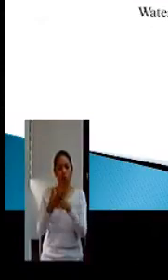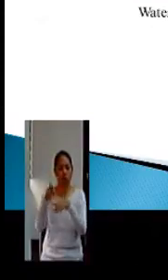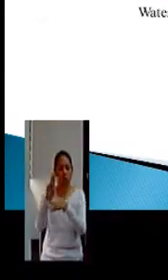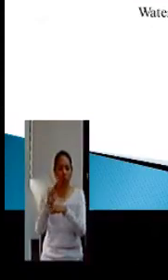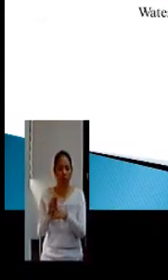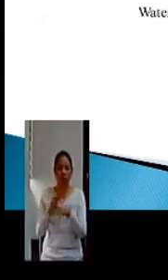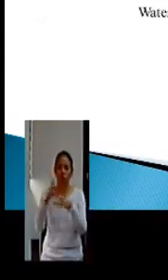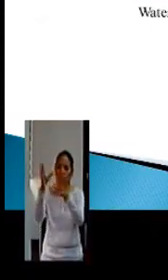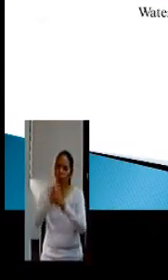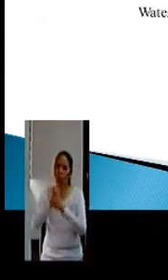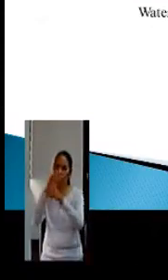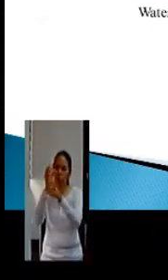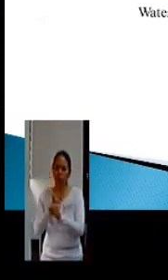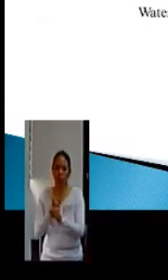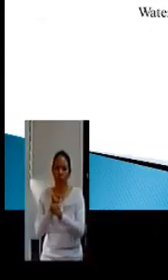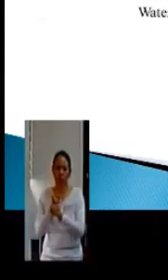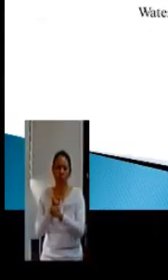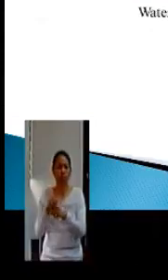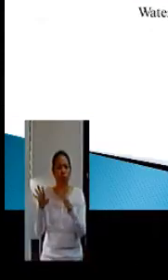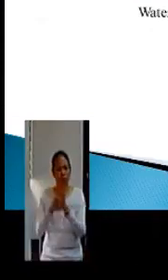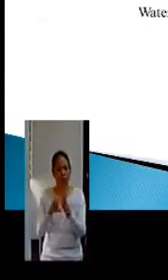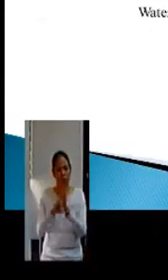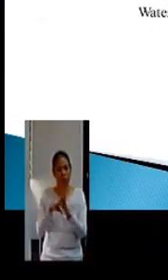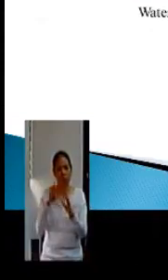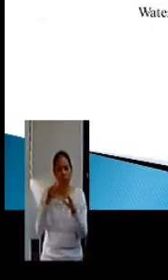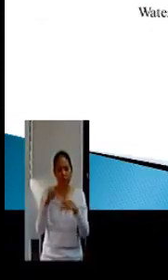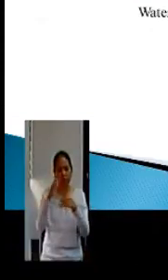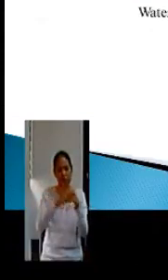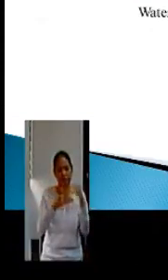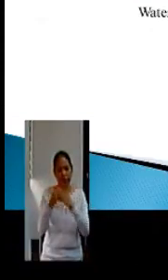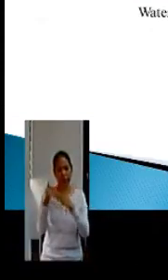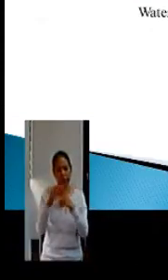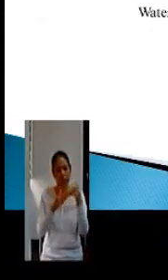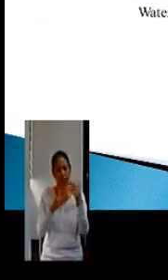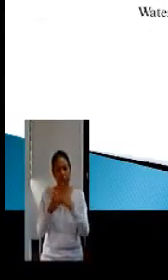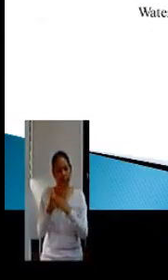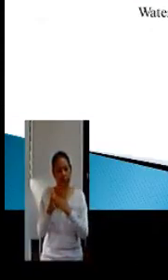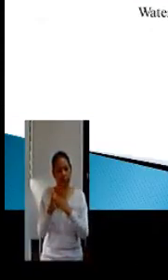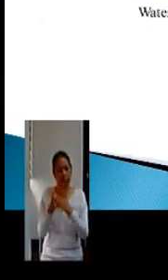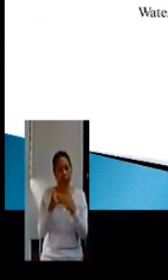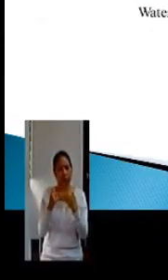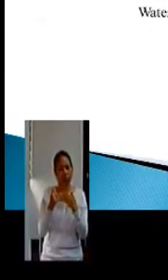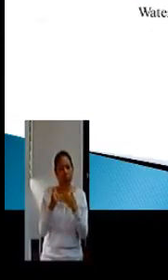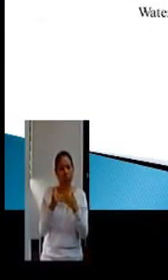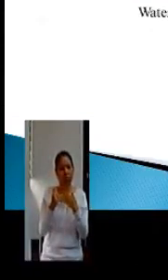you imagine if we build a building like I say, for example, like this, we took